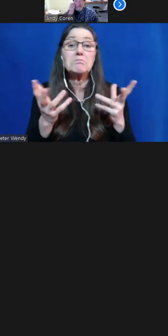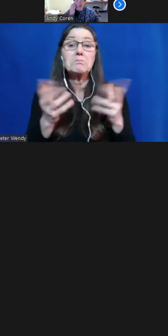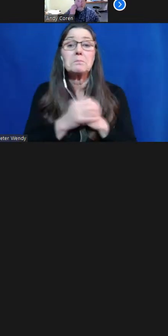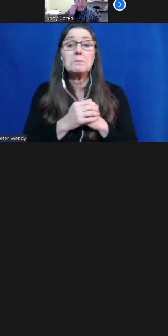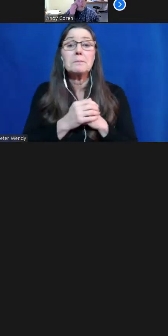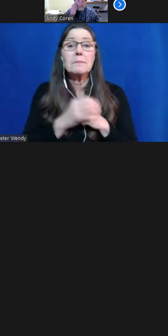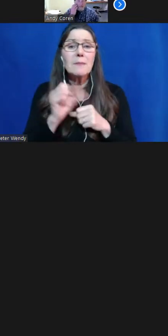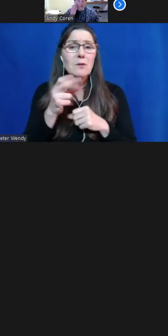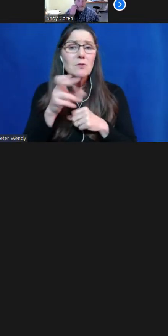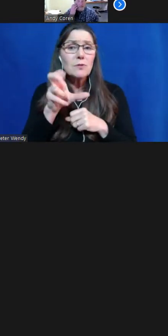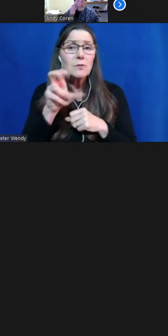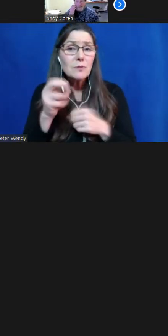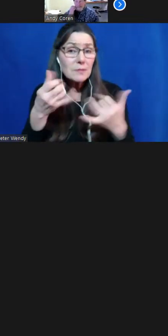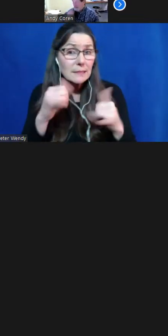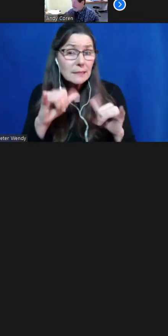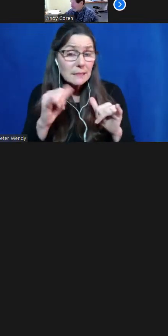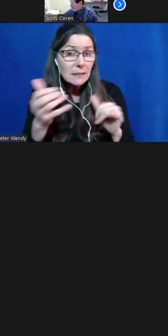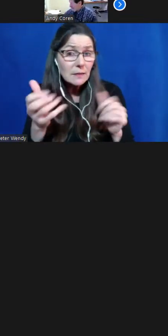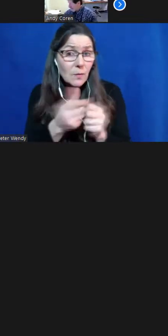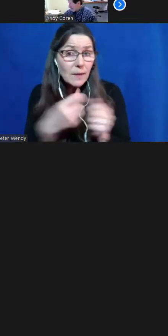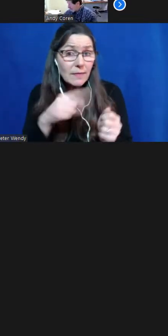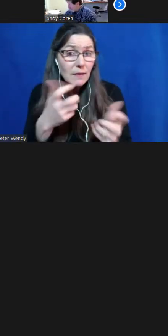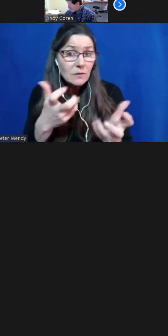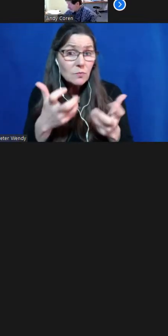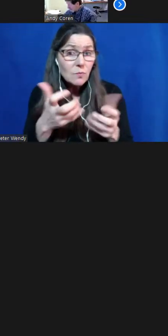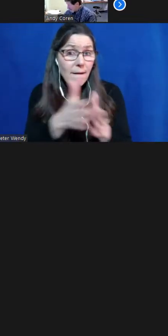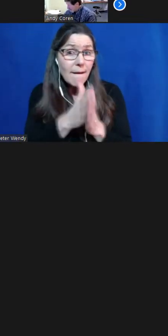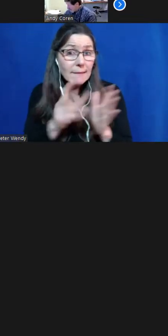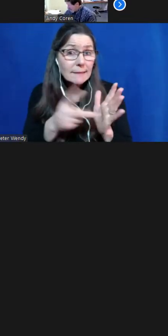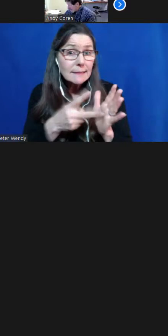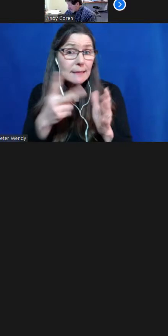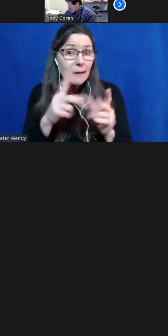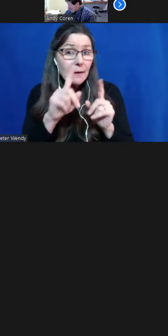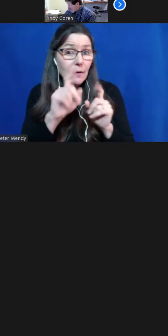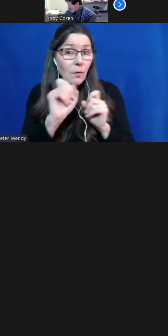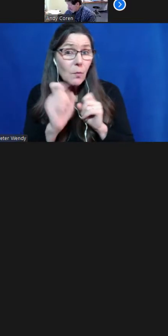Susan, are you still with us? Did you want to ask a second question?